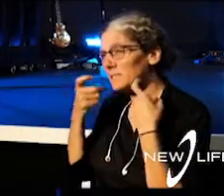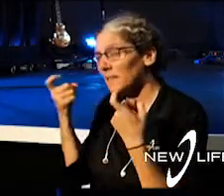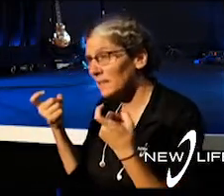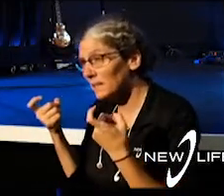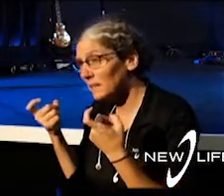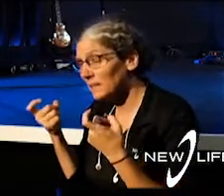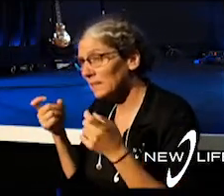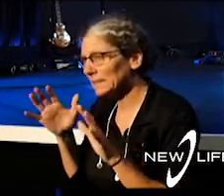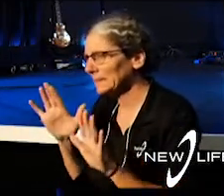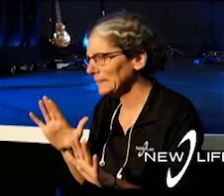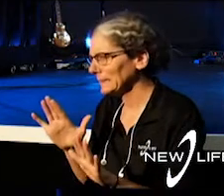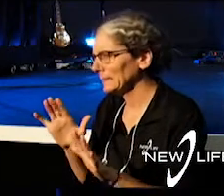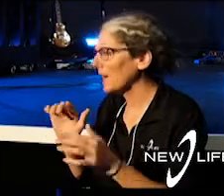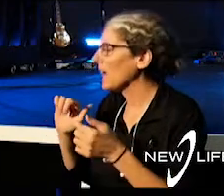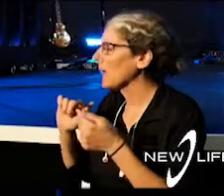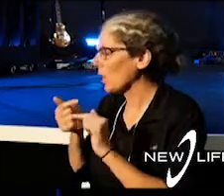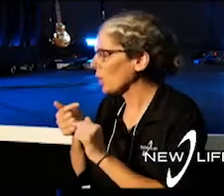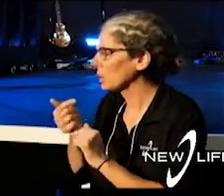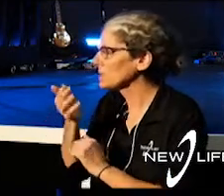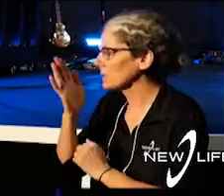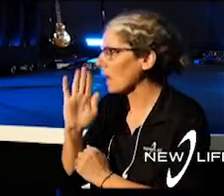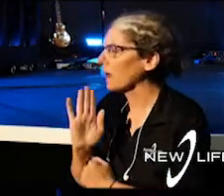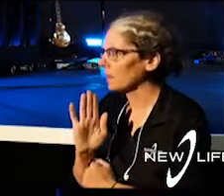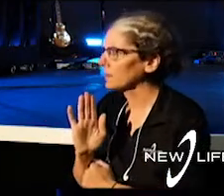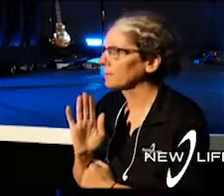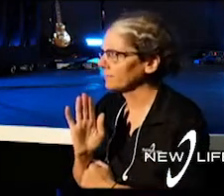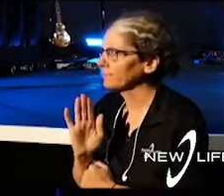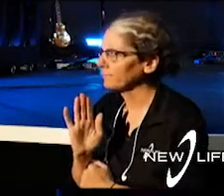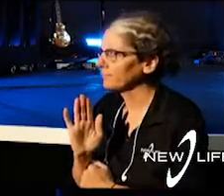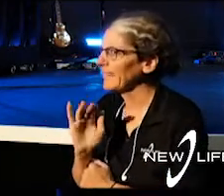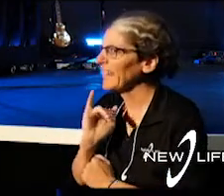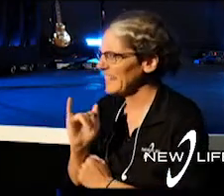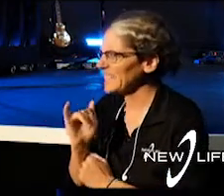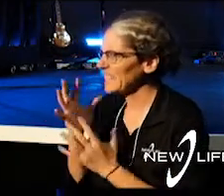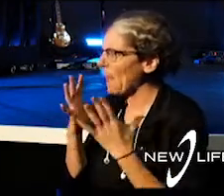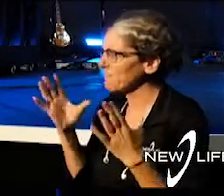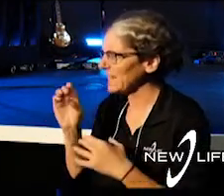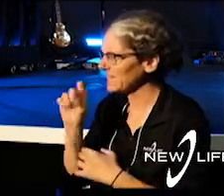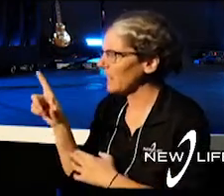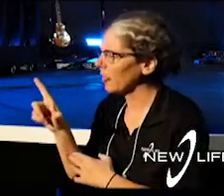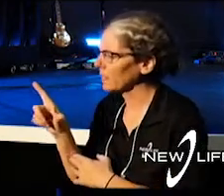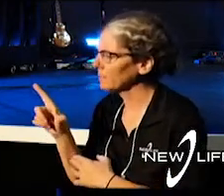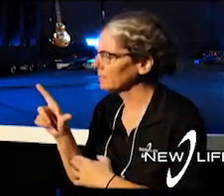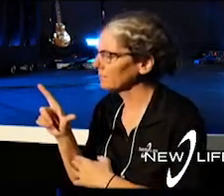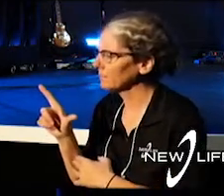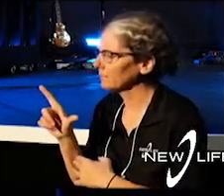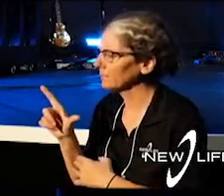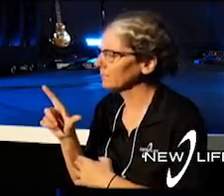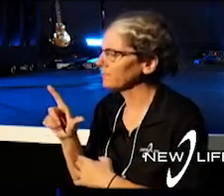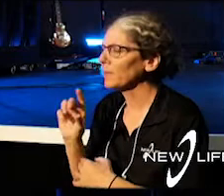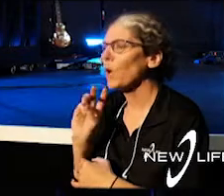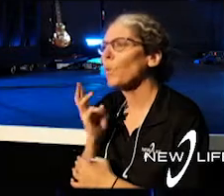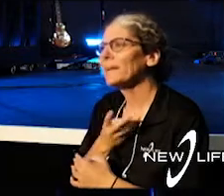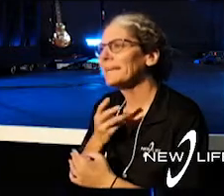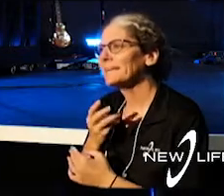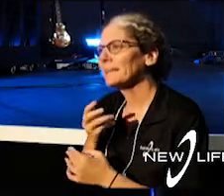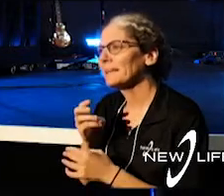do, but it hurts God. And he wants us to recognize that. And